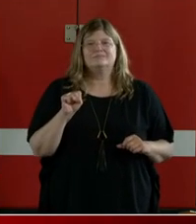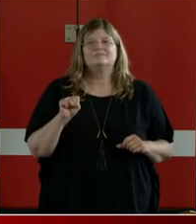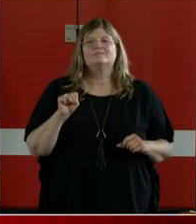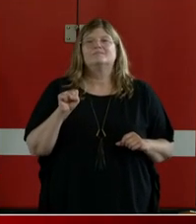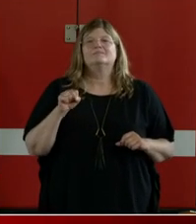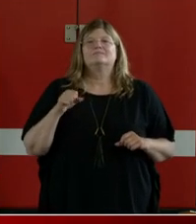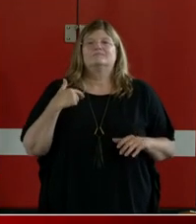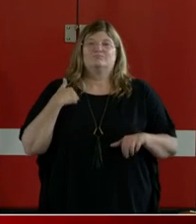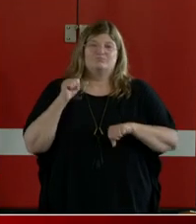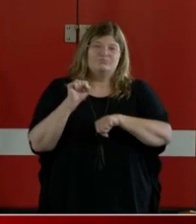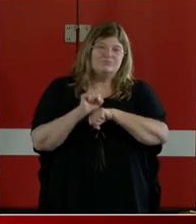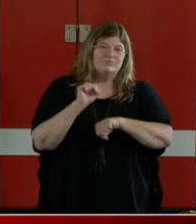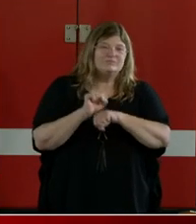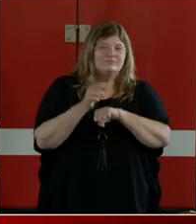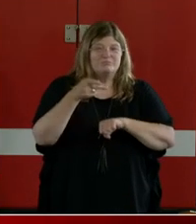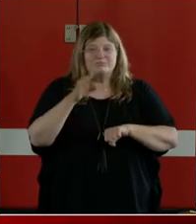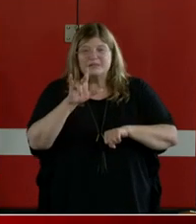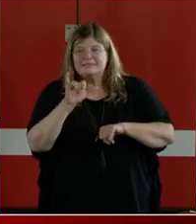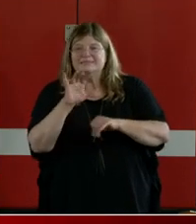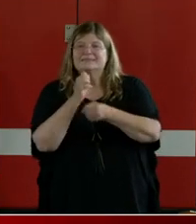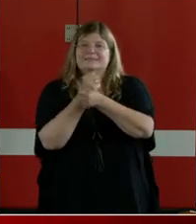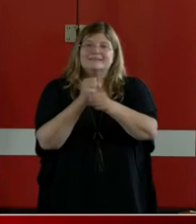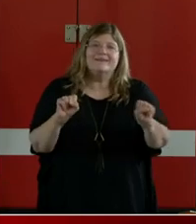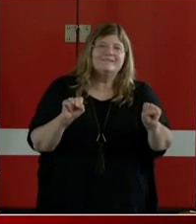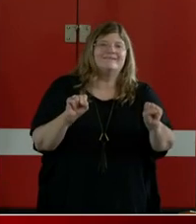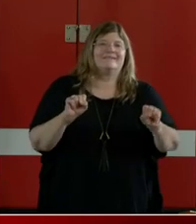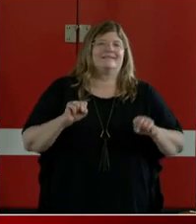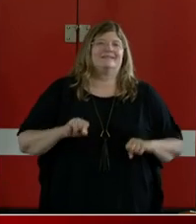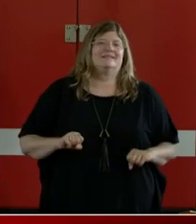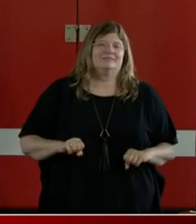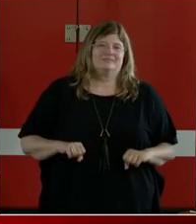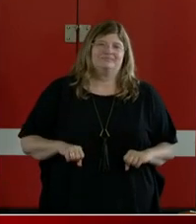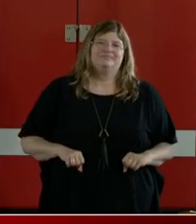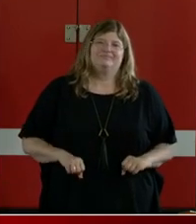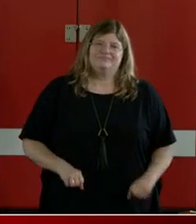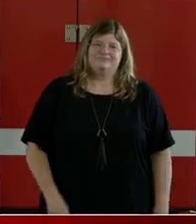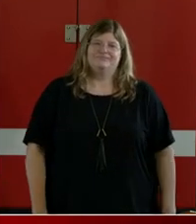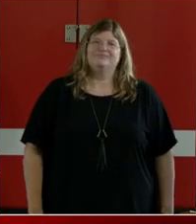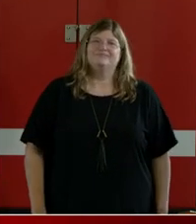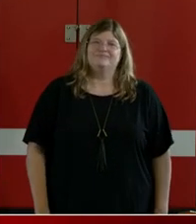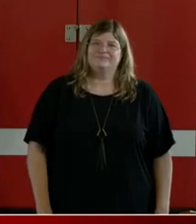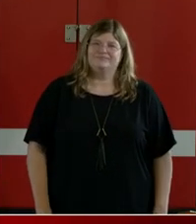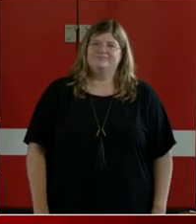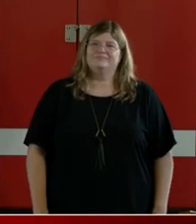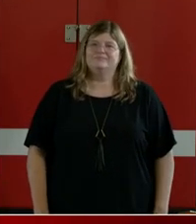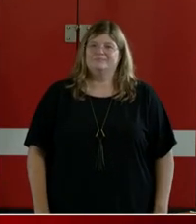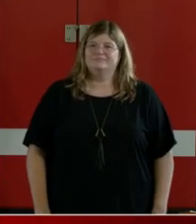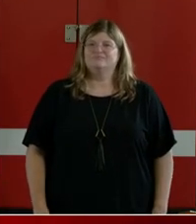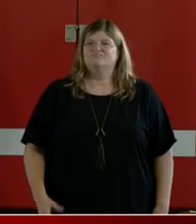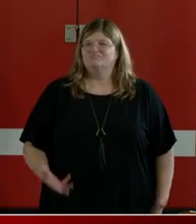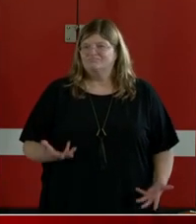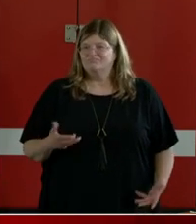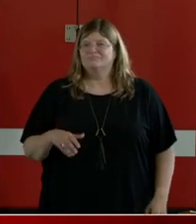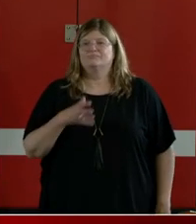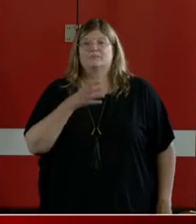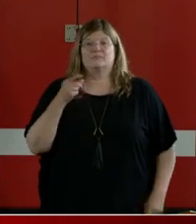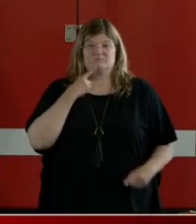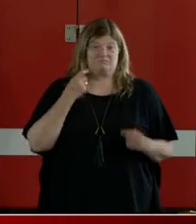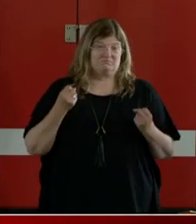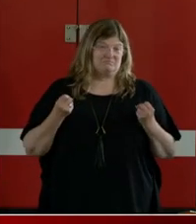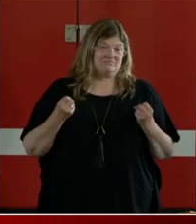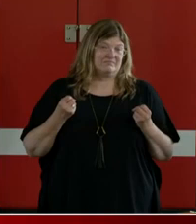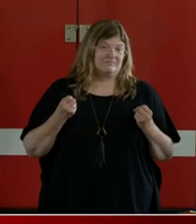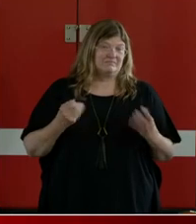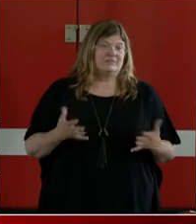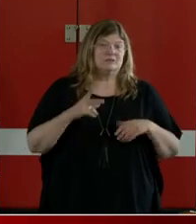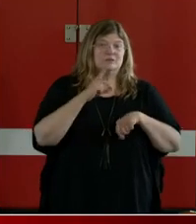Justice, Dr. Robert Mitchell. Thank you, sir. And the interim City Administrator, Kevin Donahue, who as Deputy Mayor